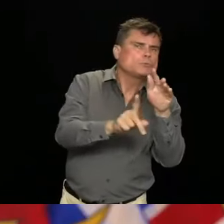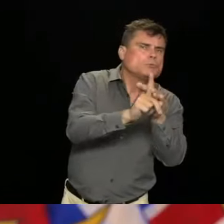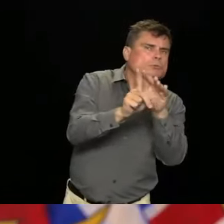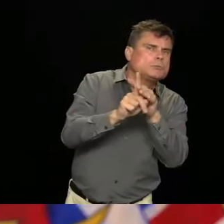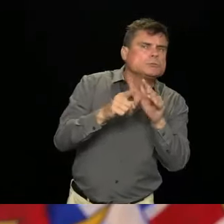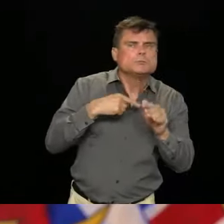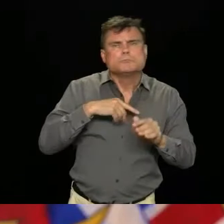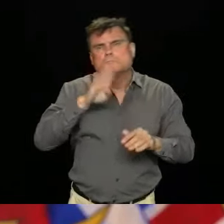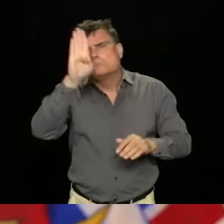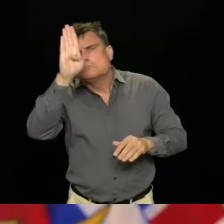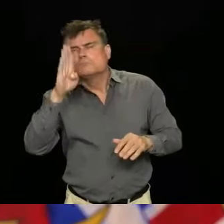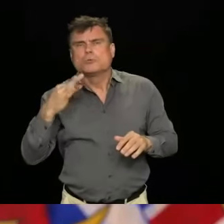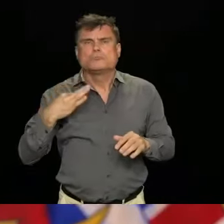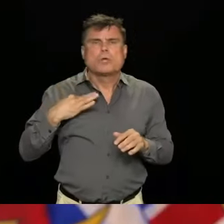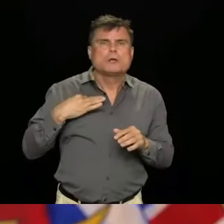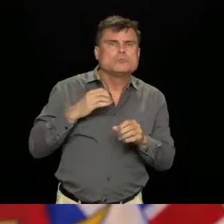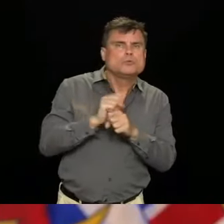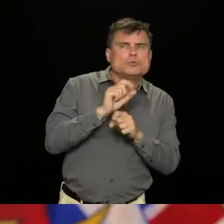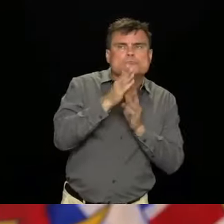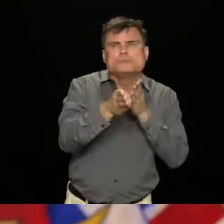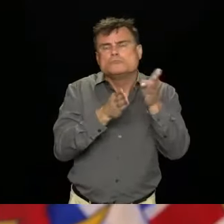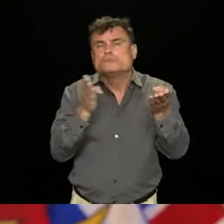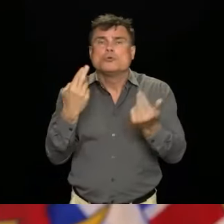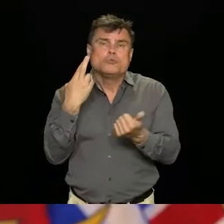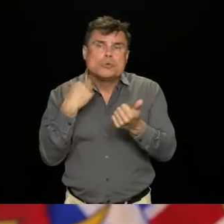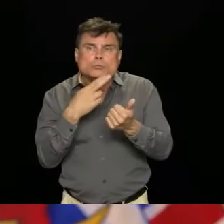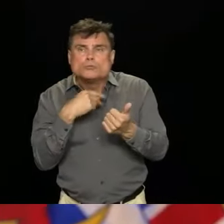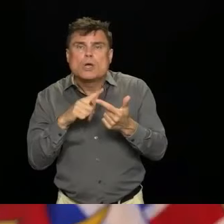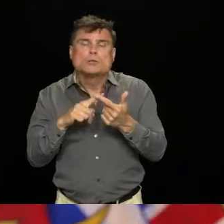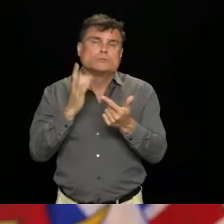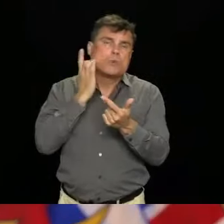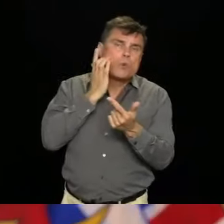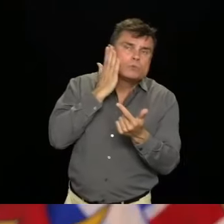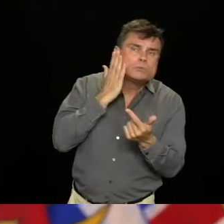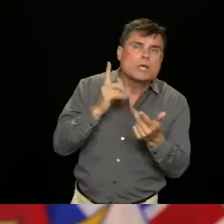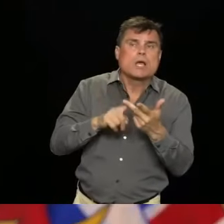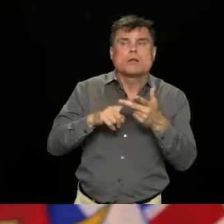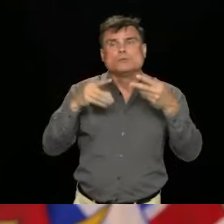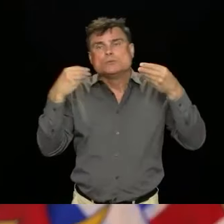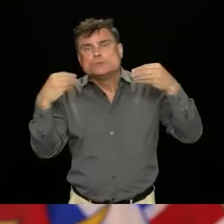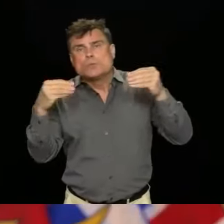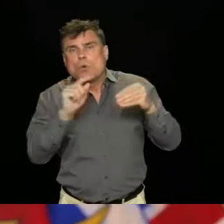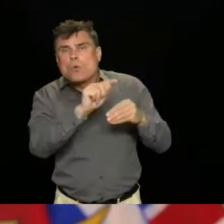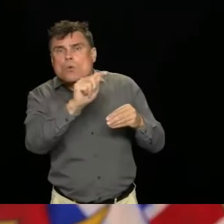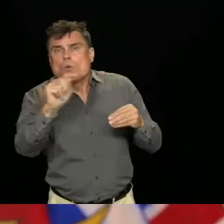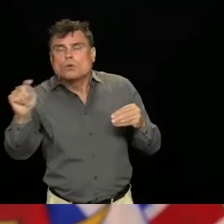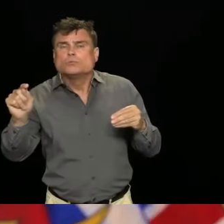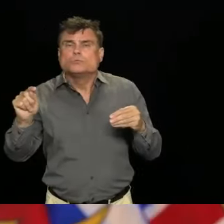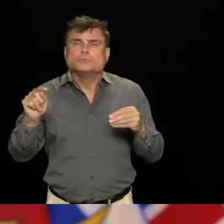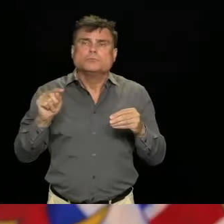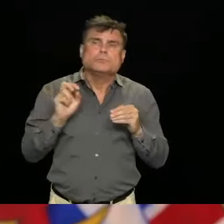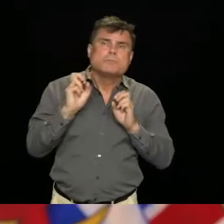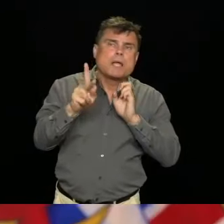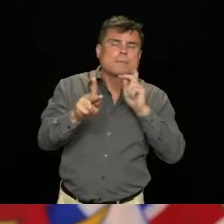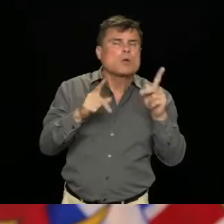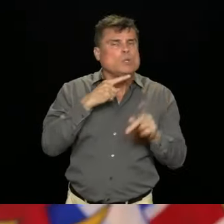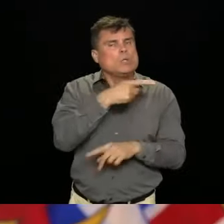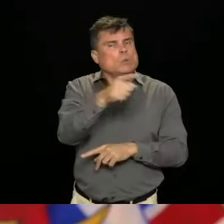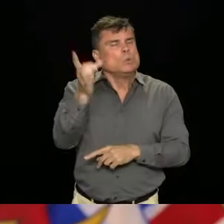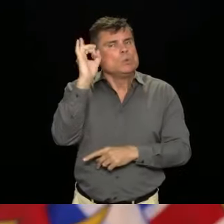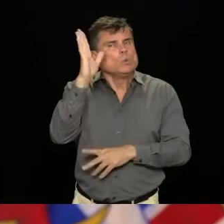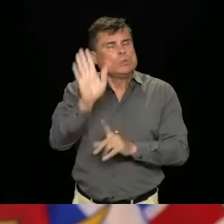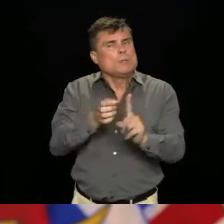of retail, in the area of restaurants, in the area of hospitality. But again, those are still hardest hit. Even if you look at where the changes